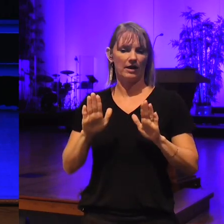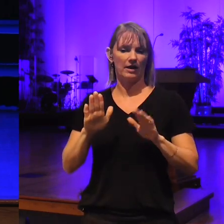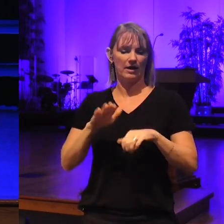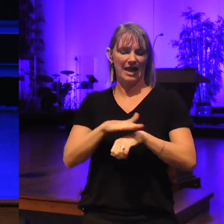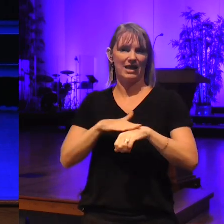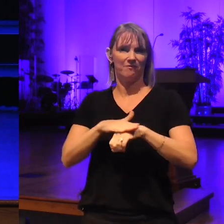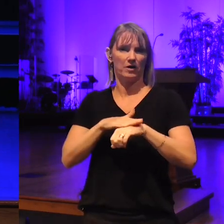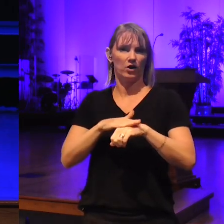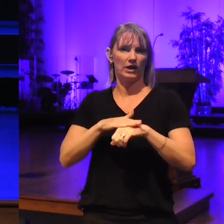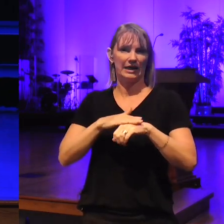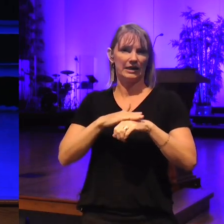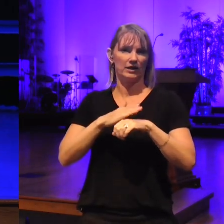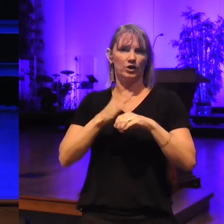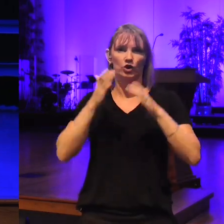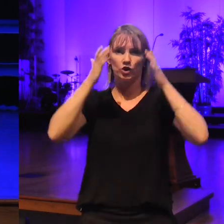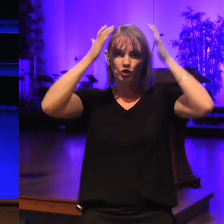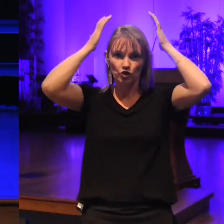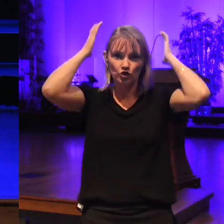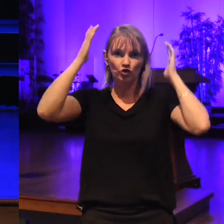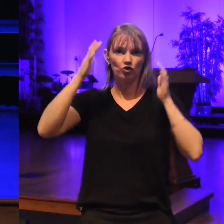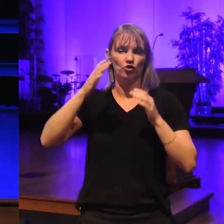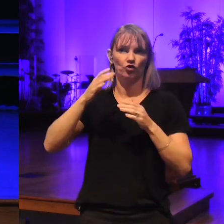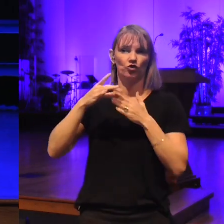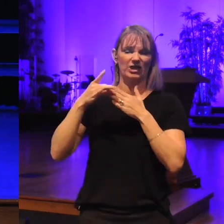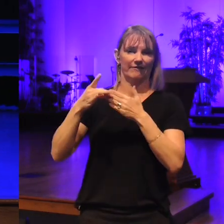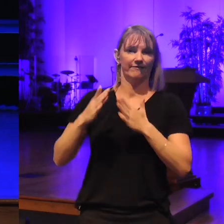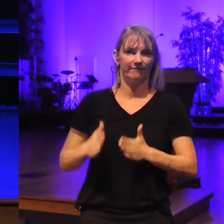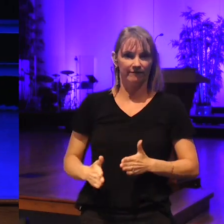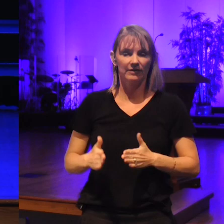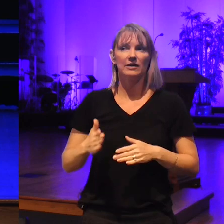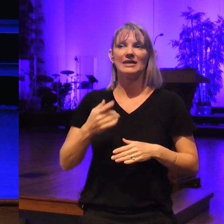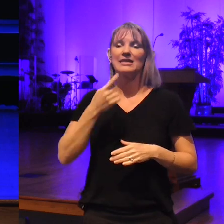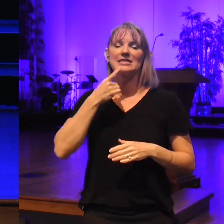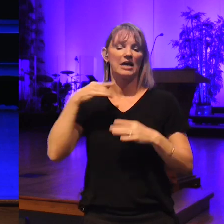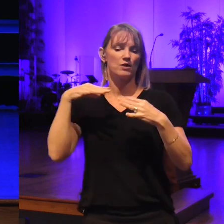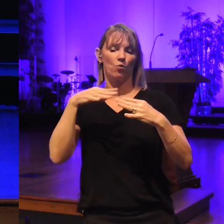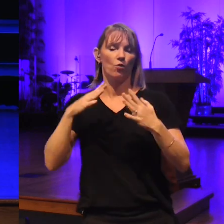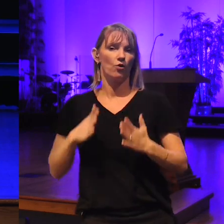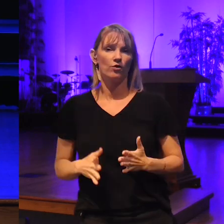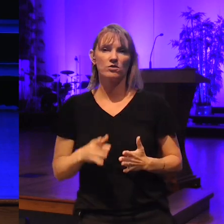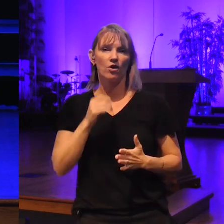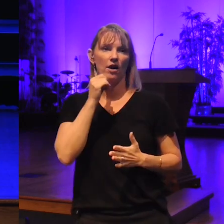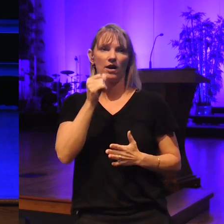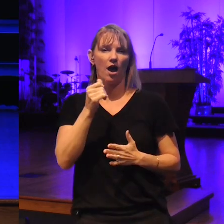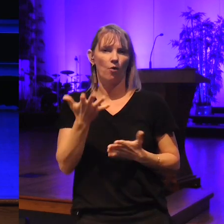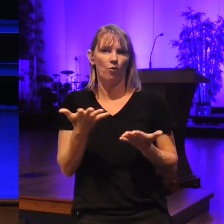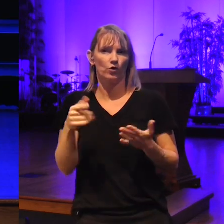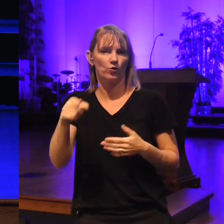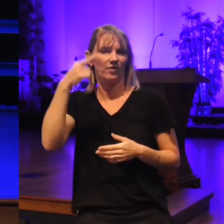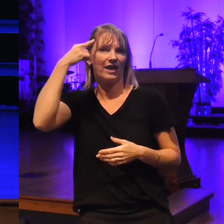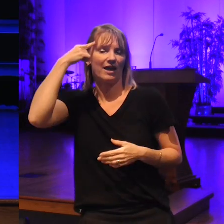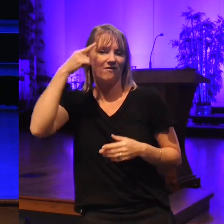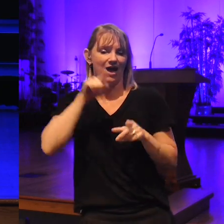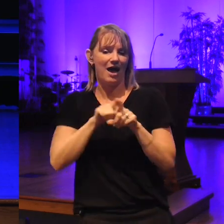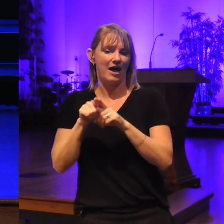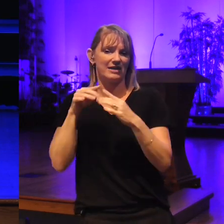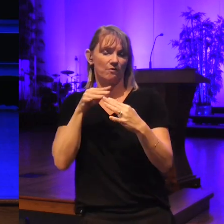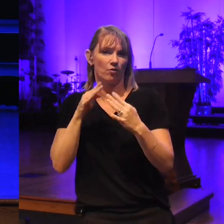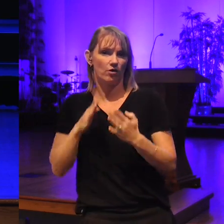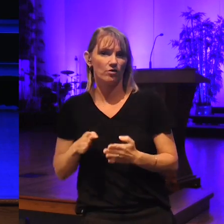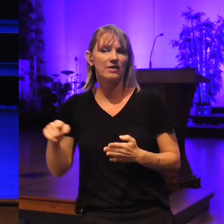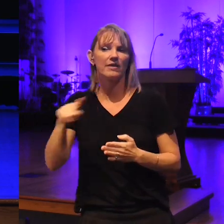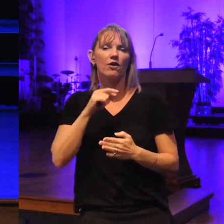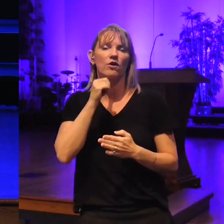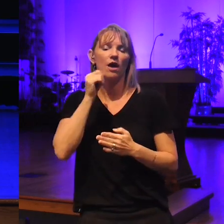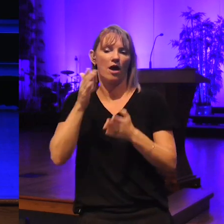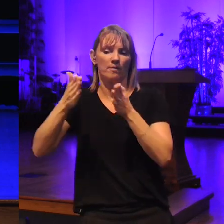Bull. Sitting Bull said this: warriors are not what you think of as warriors. The warriors are